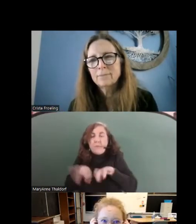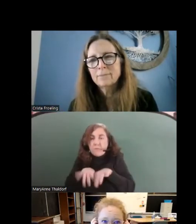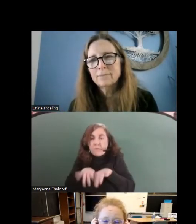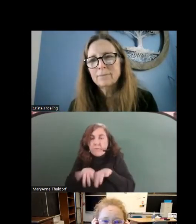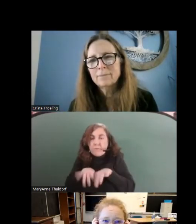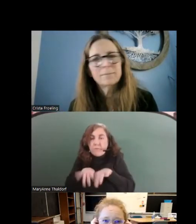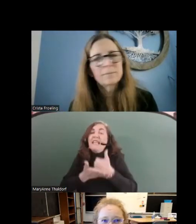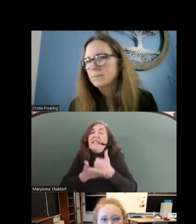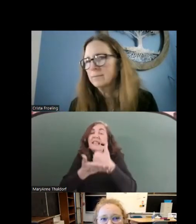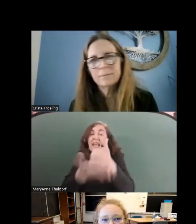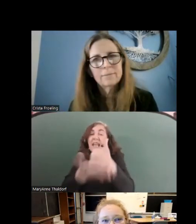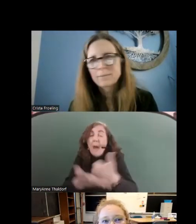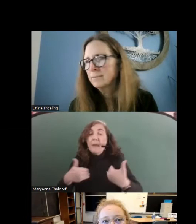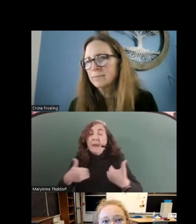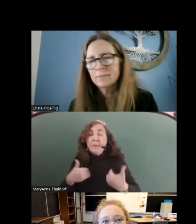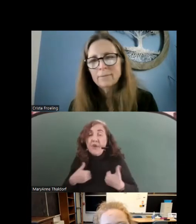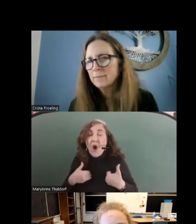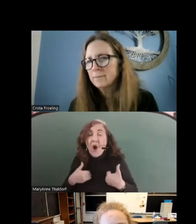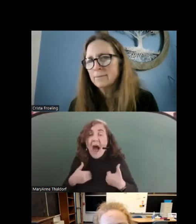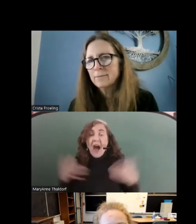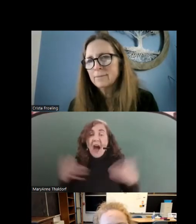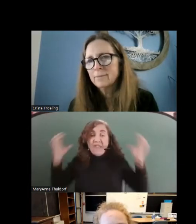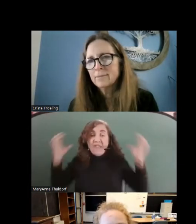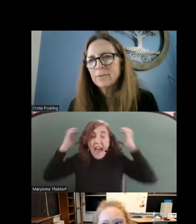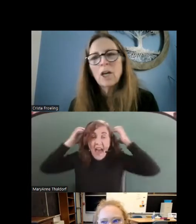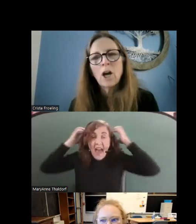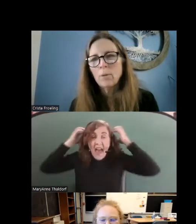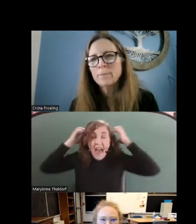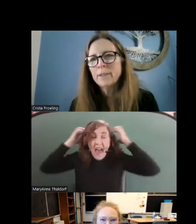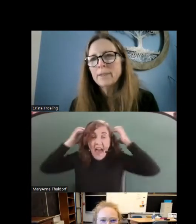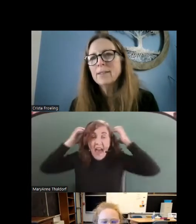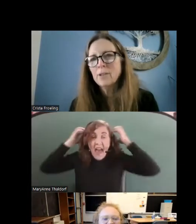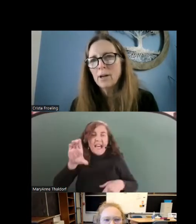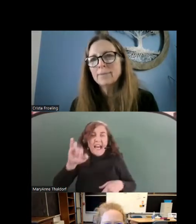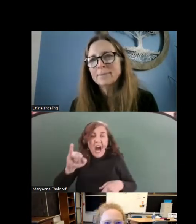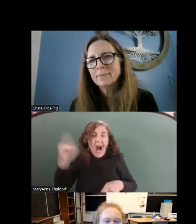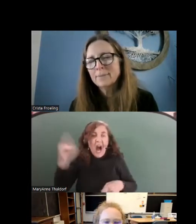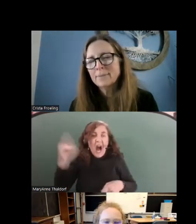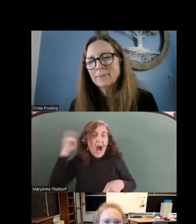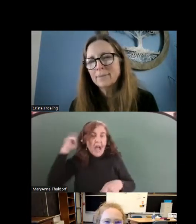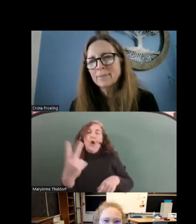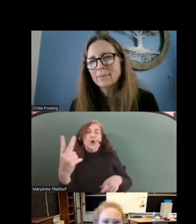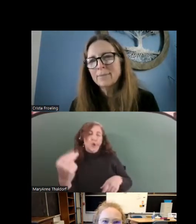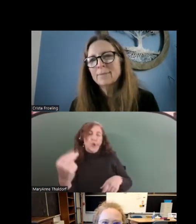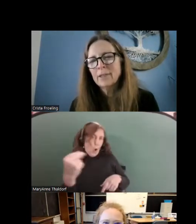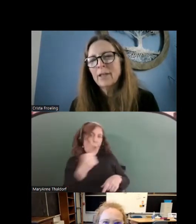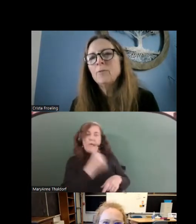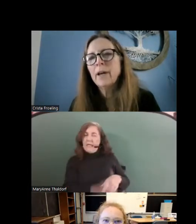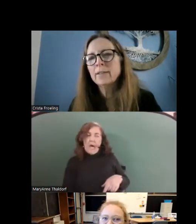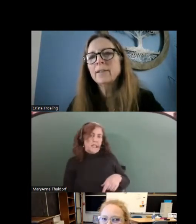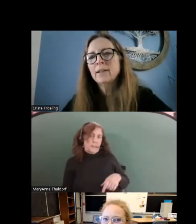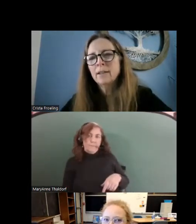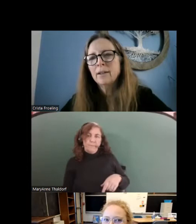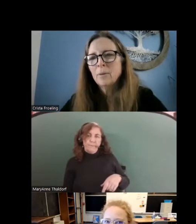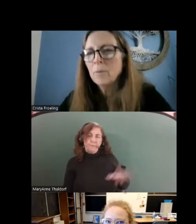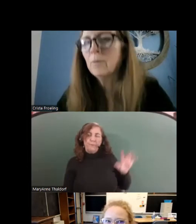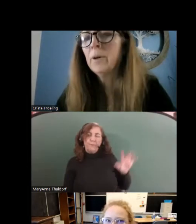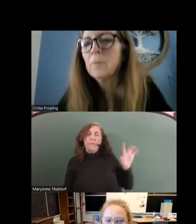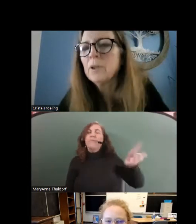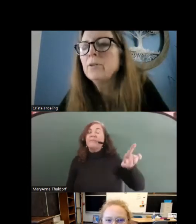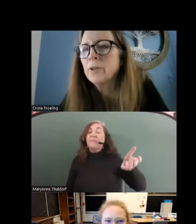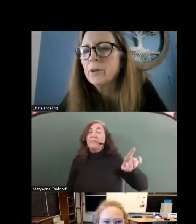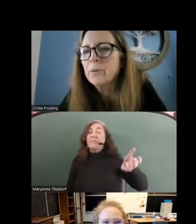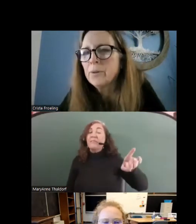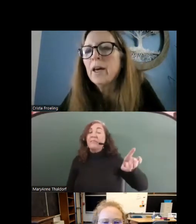to put headphones on if they have cochlear implants? No, it does not. In What fact, about-